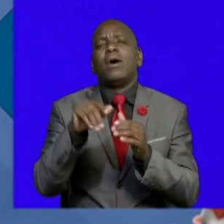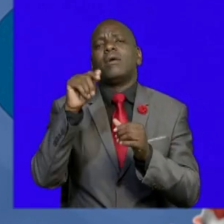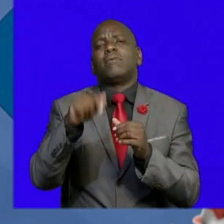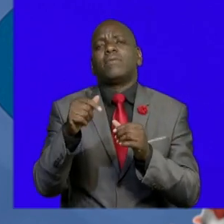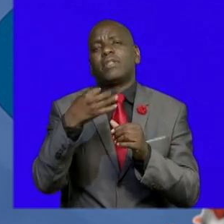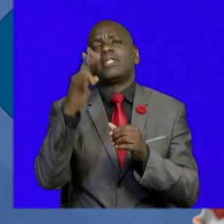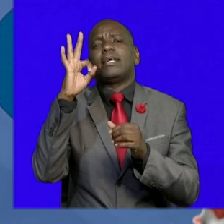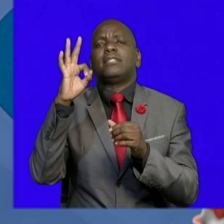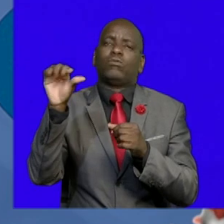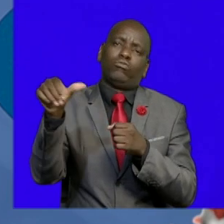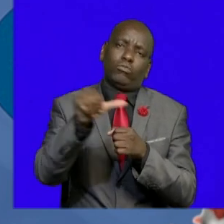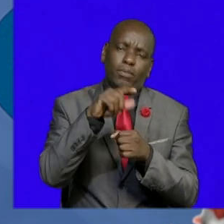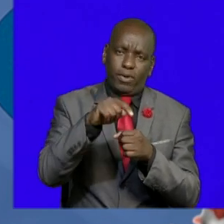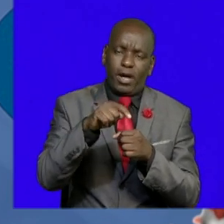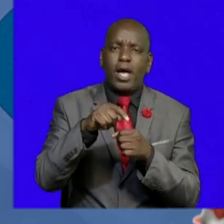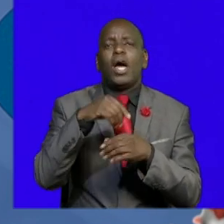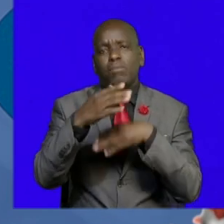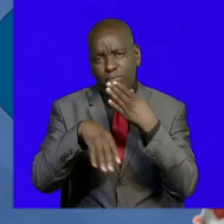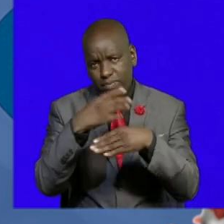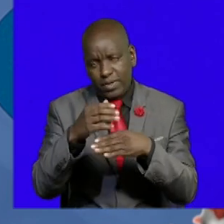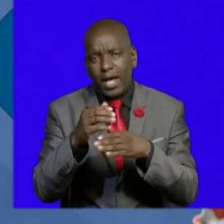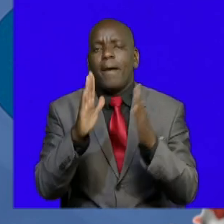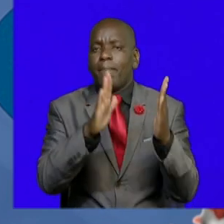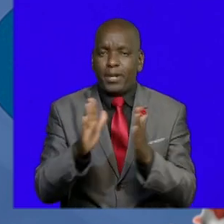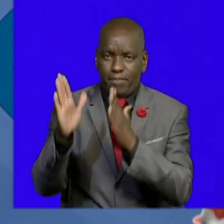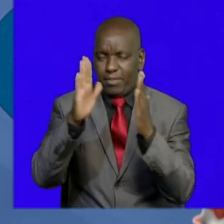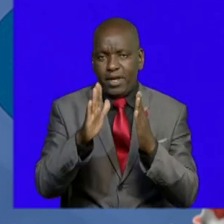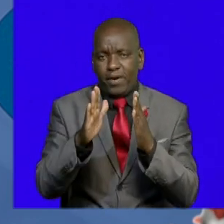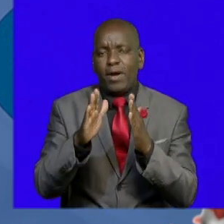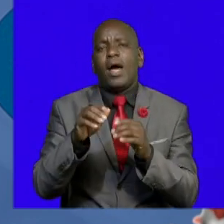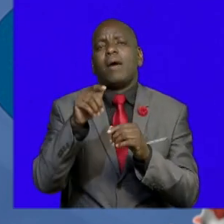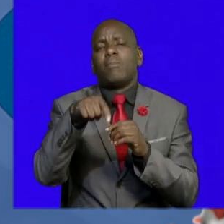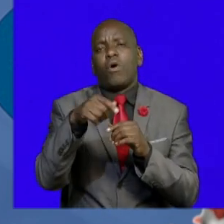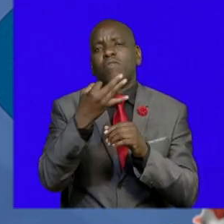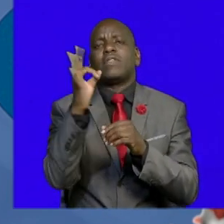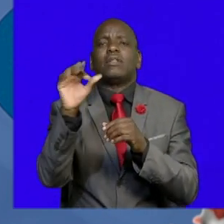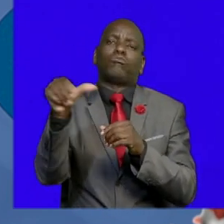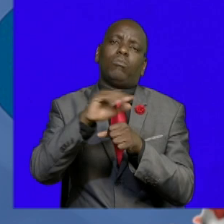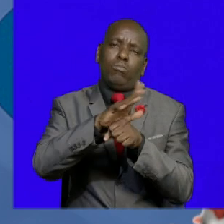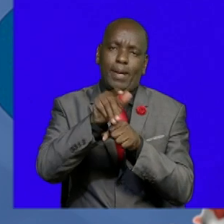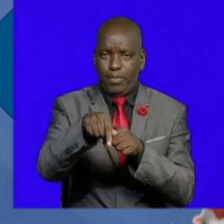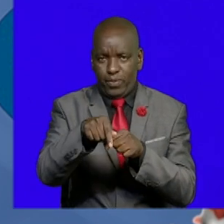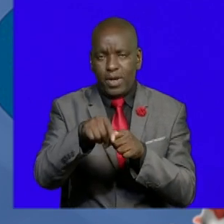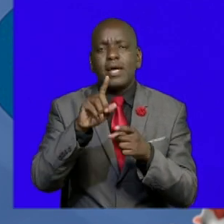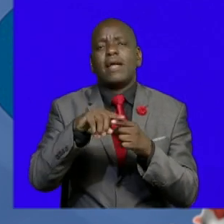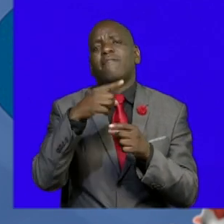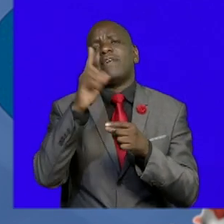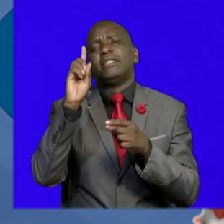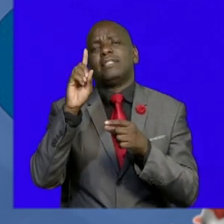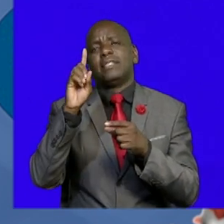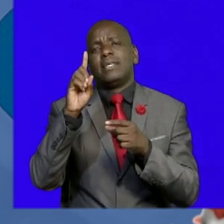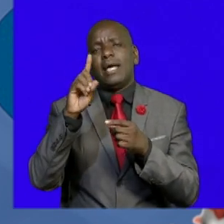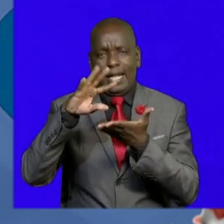potential third wave? Let me repeat, prepare for a potential third wave. First, we have